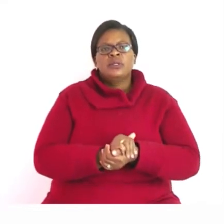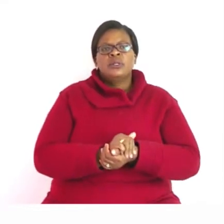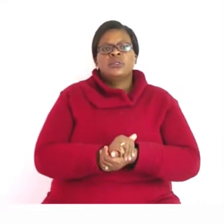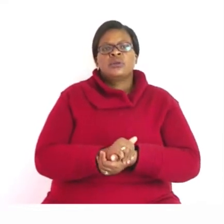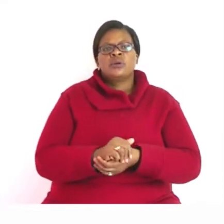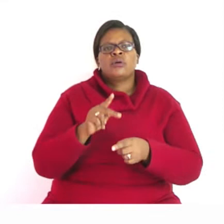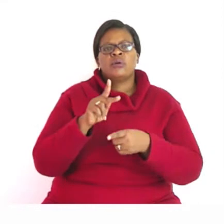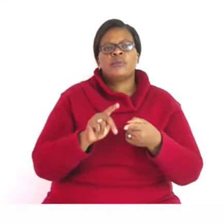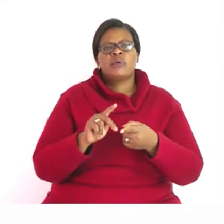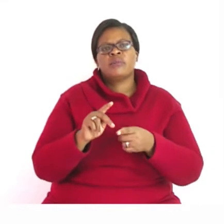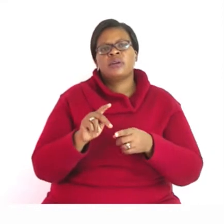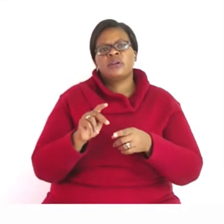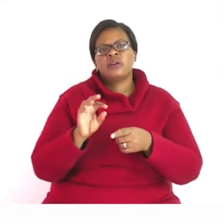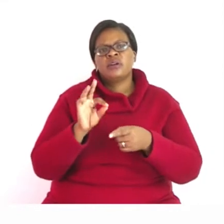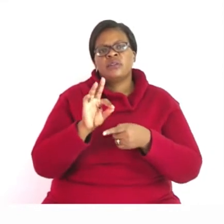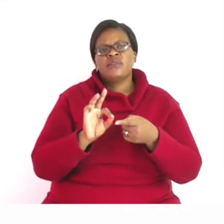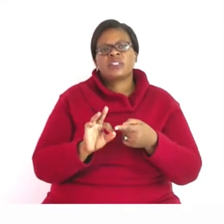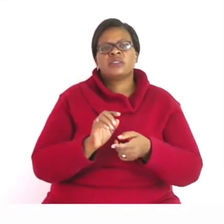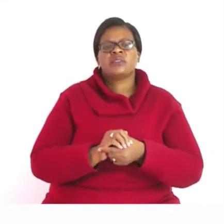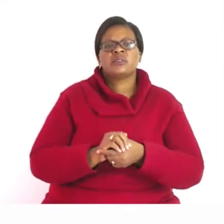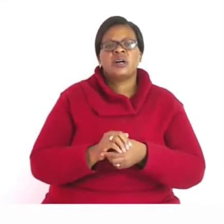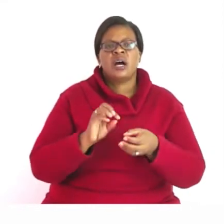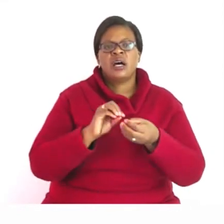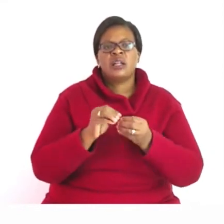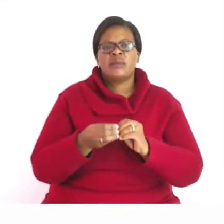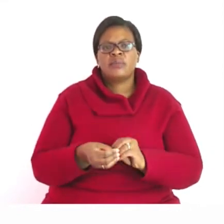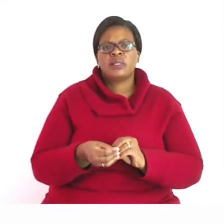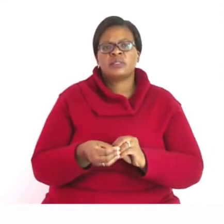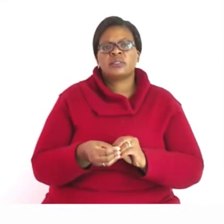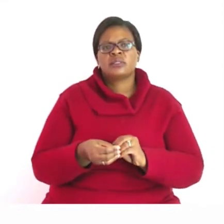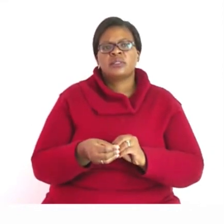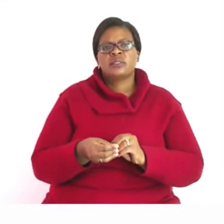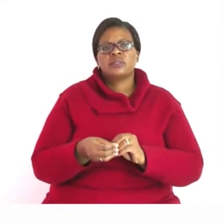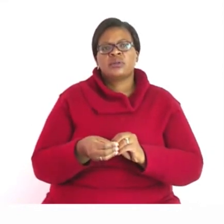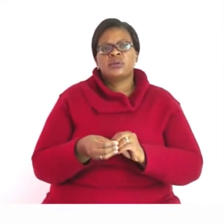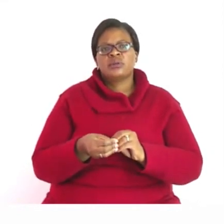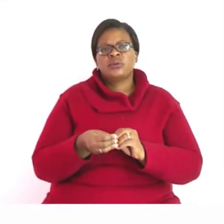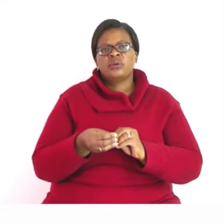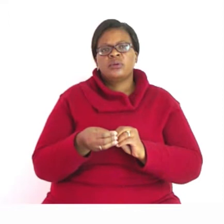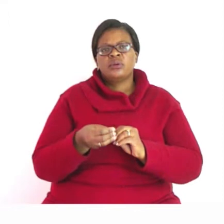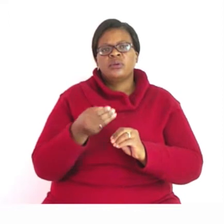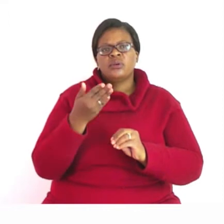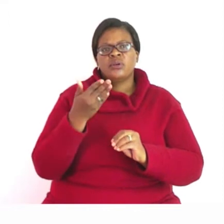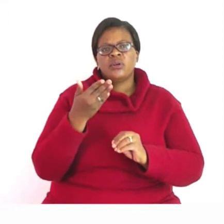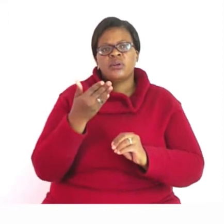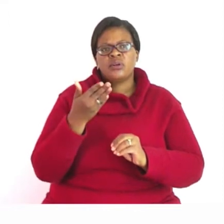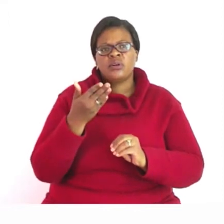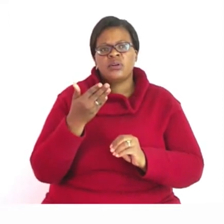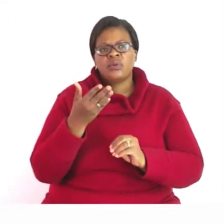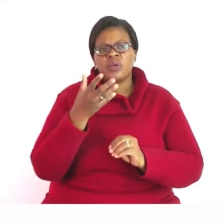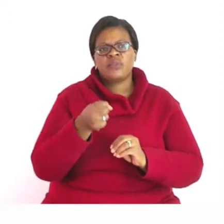are also prime numbers. We are given an example of 24. The factors